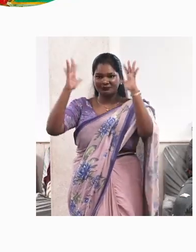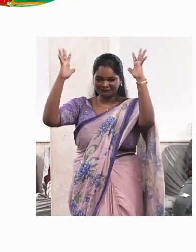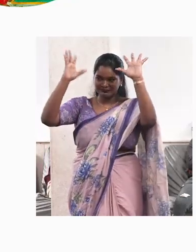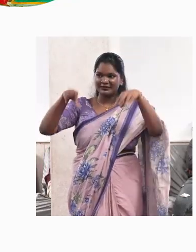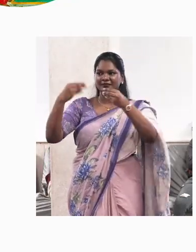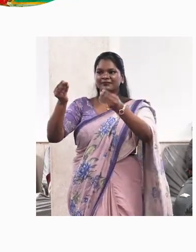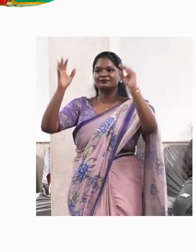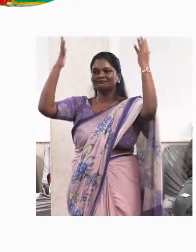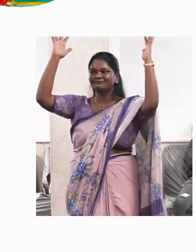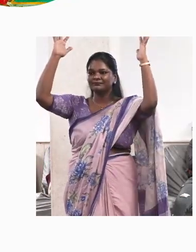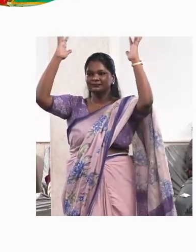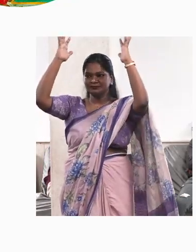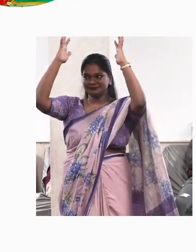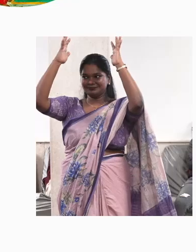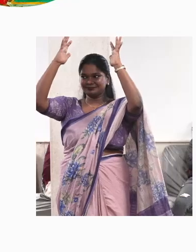of applause.